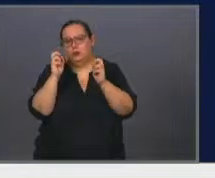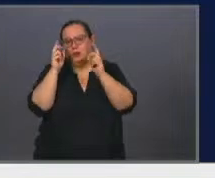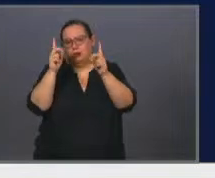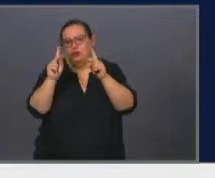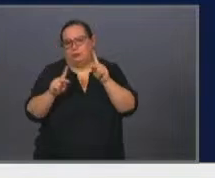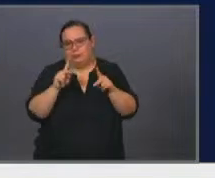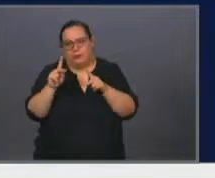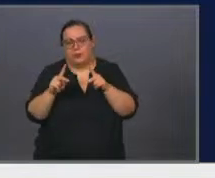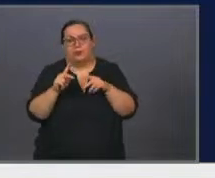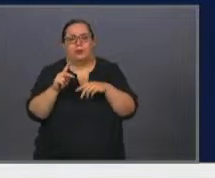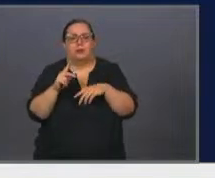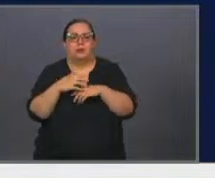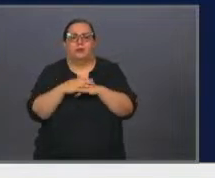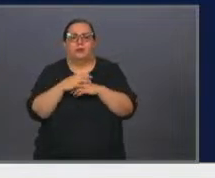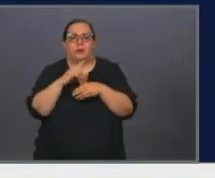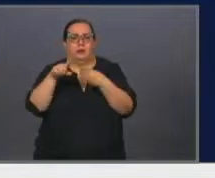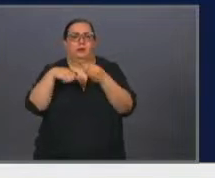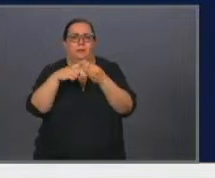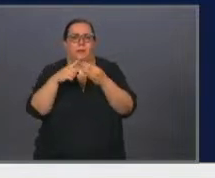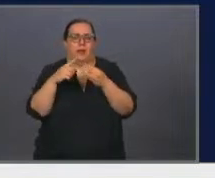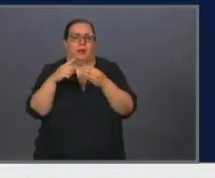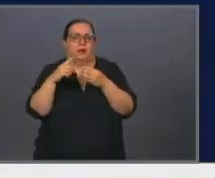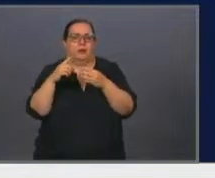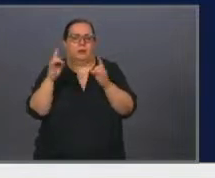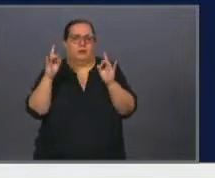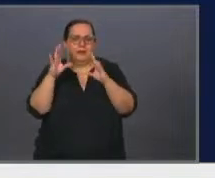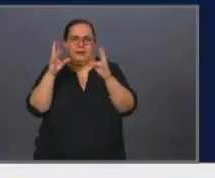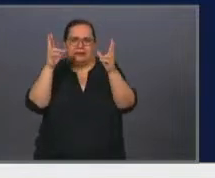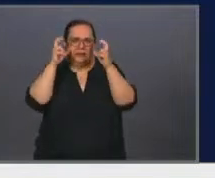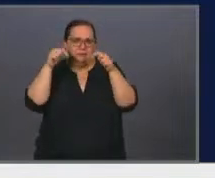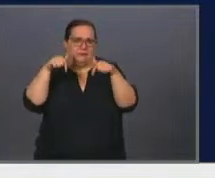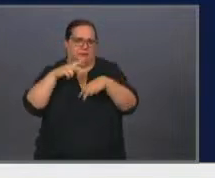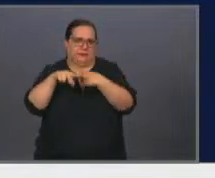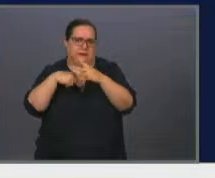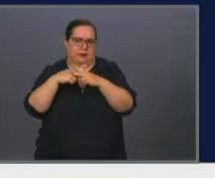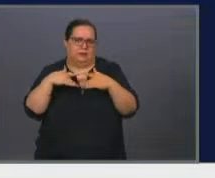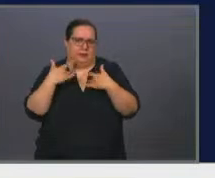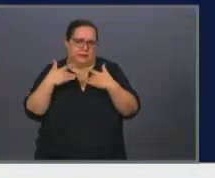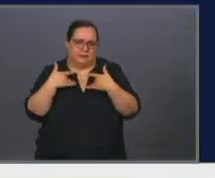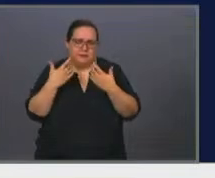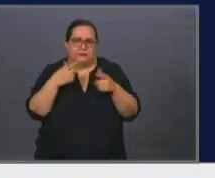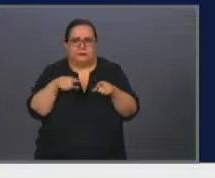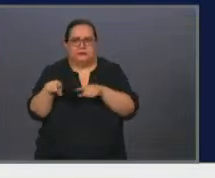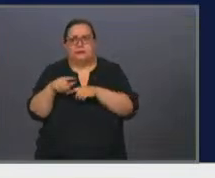people about the evils of this kind of activity.